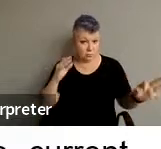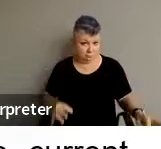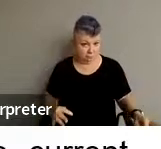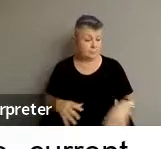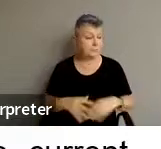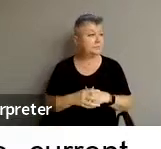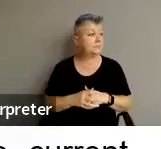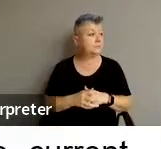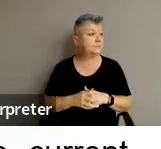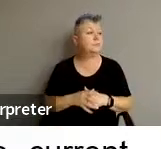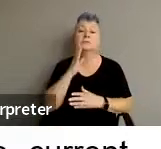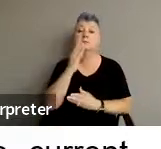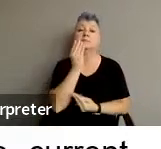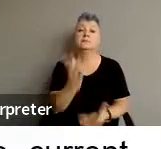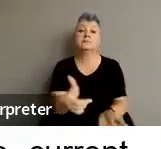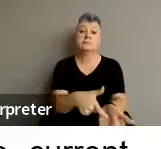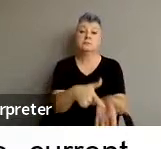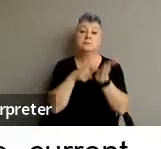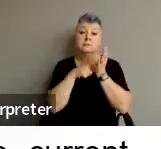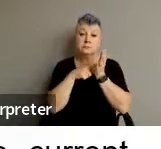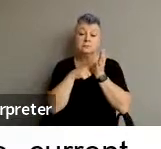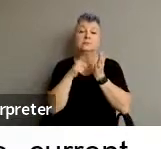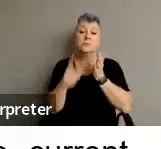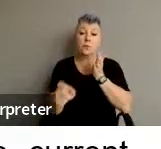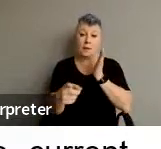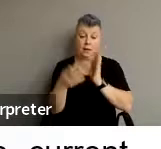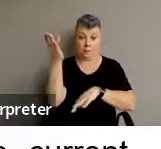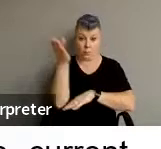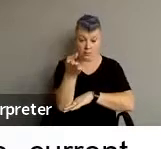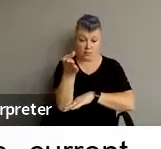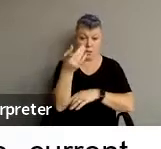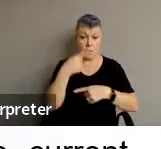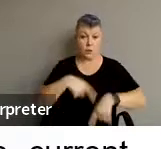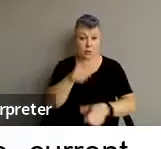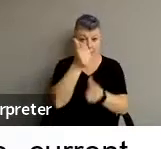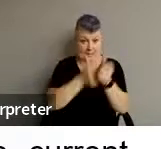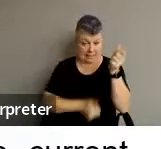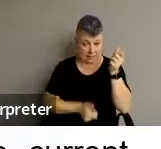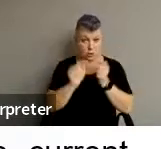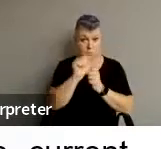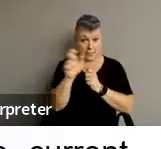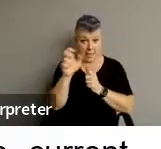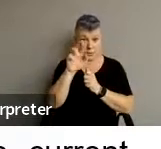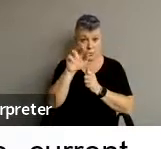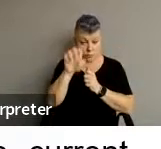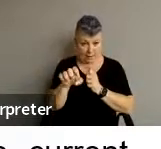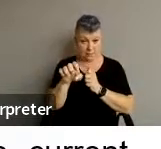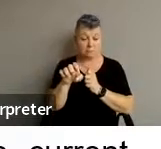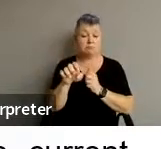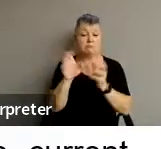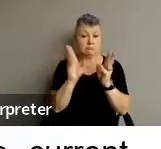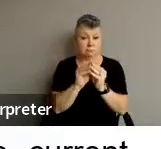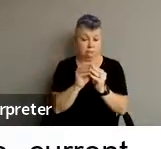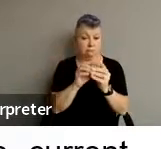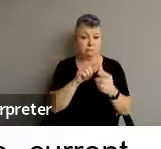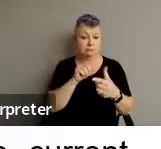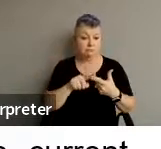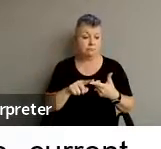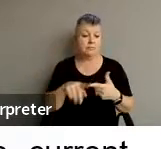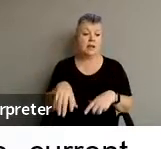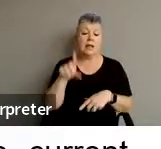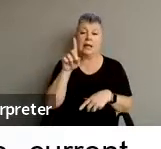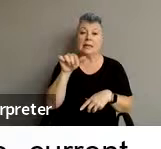The information that's required to be presented at each tax rate hearing includes assessed valuation data, anticipated